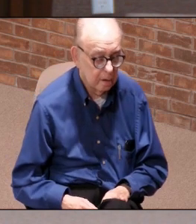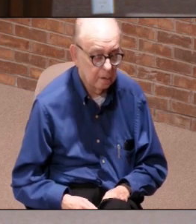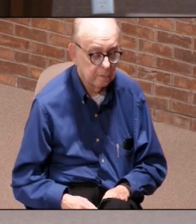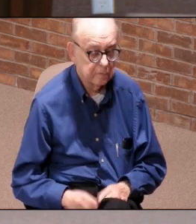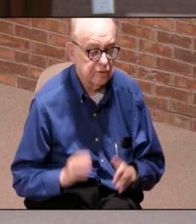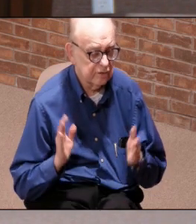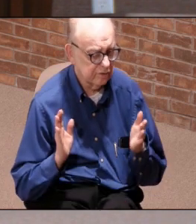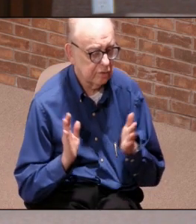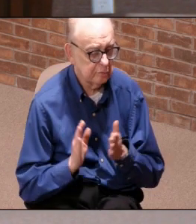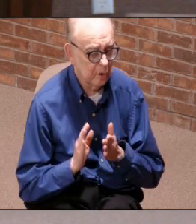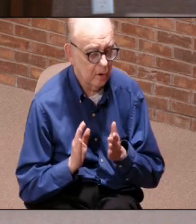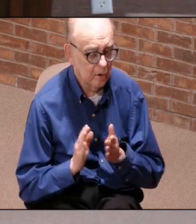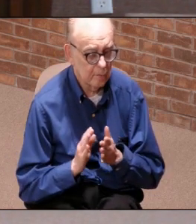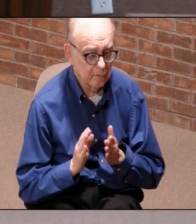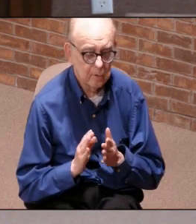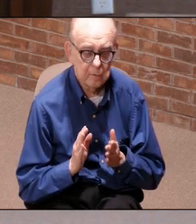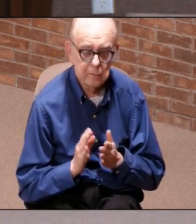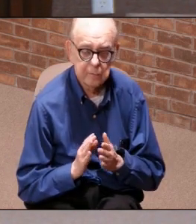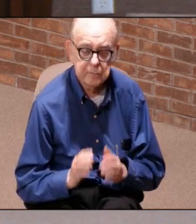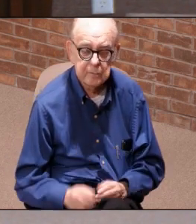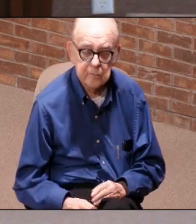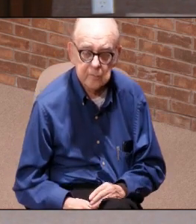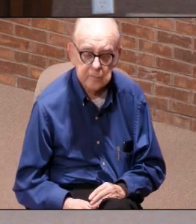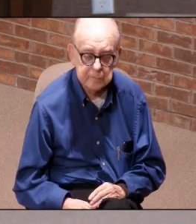Very little. Very little.